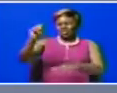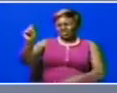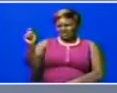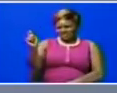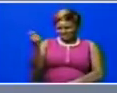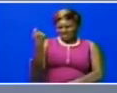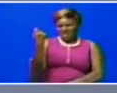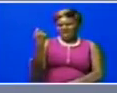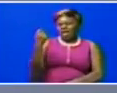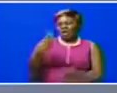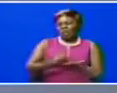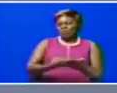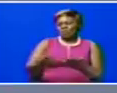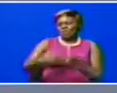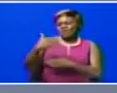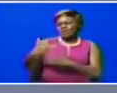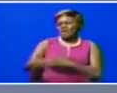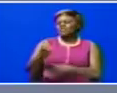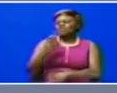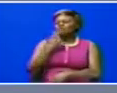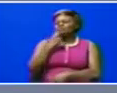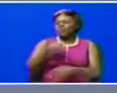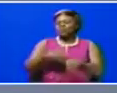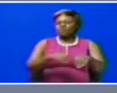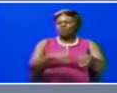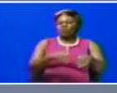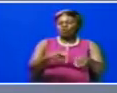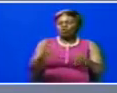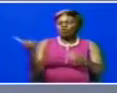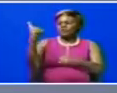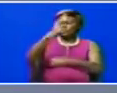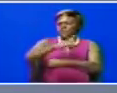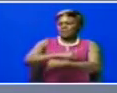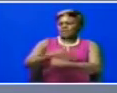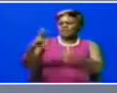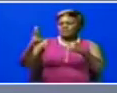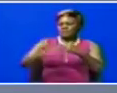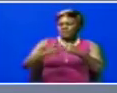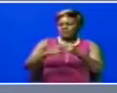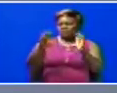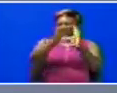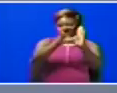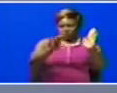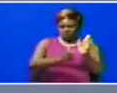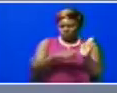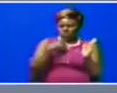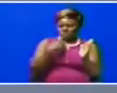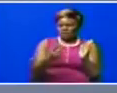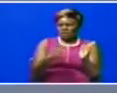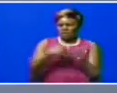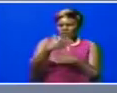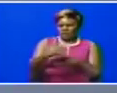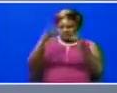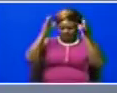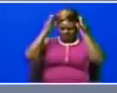Kenya next week on Tuesday. This is in line with the seven-day period provided by the Constitution after a ruling is delivered by